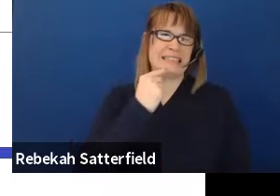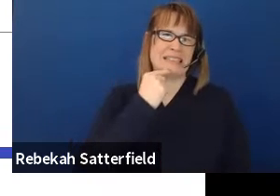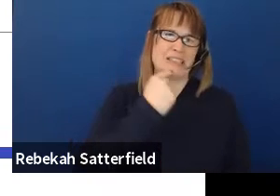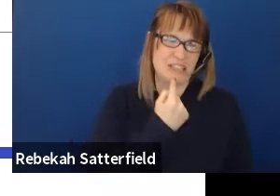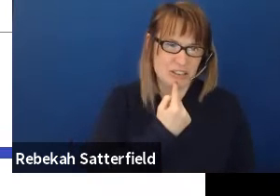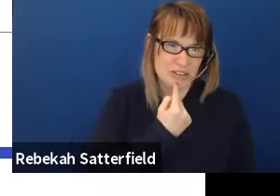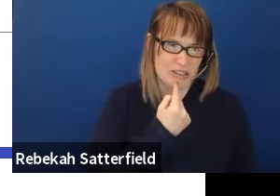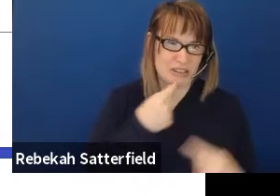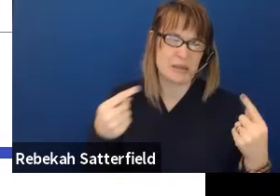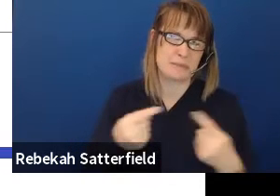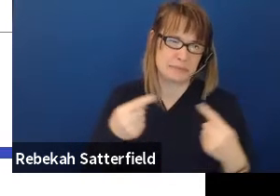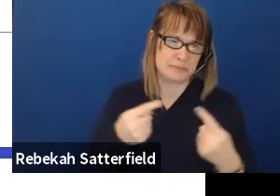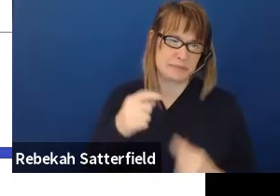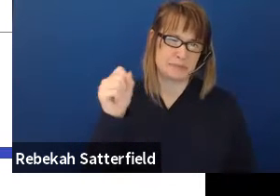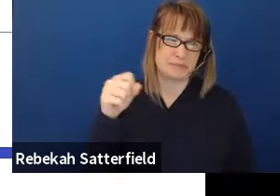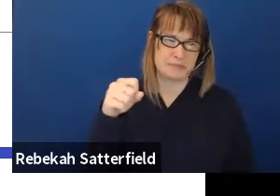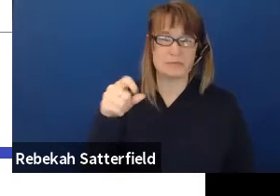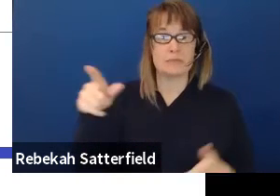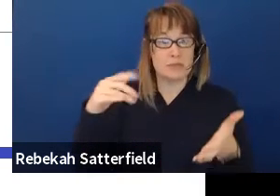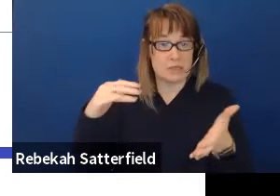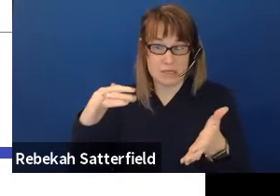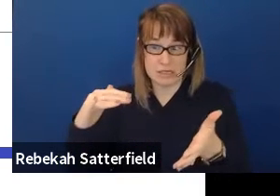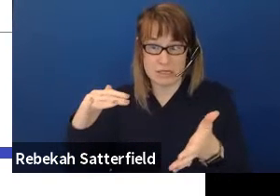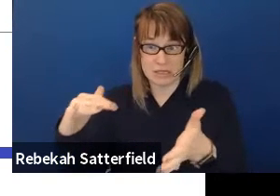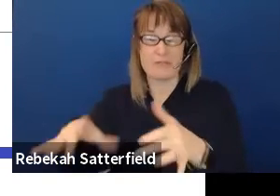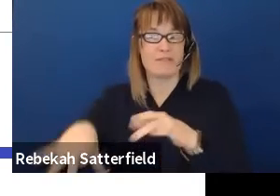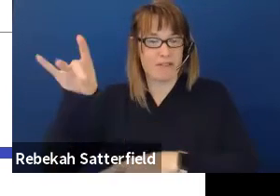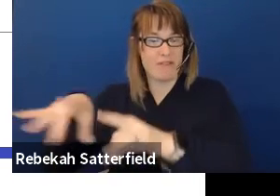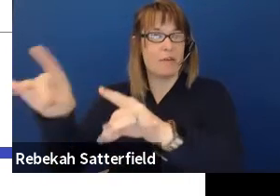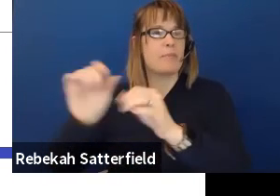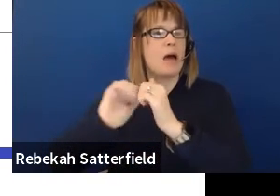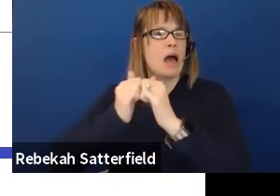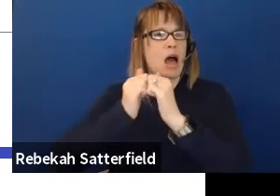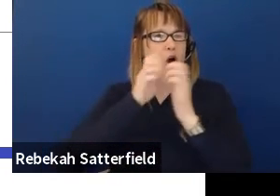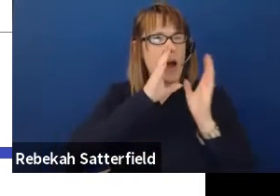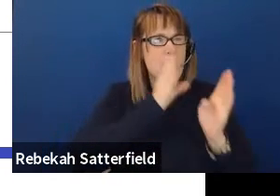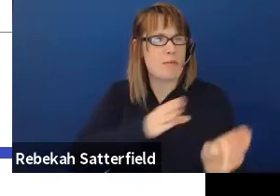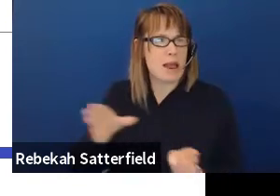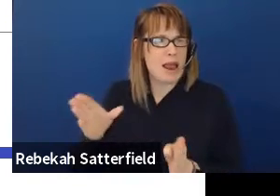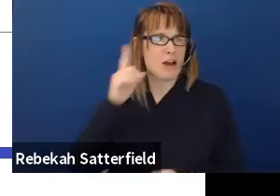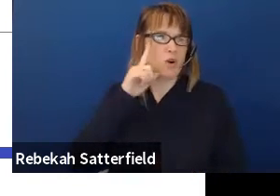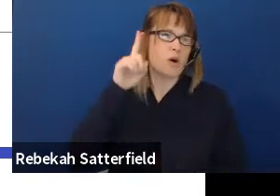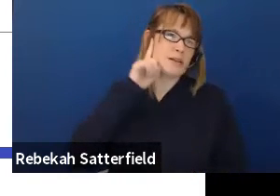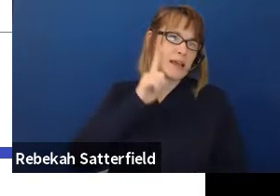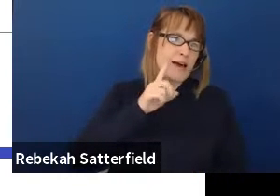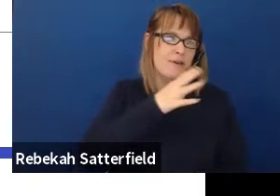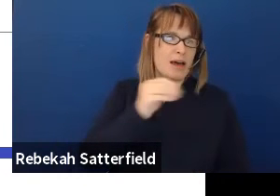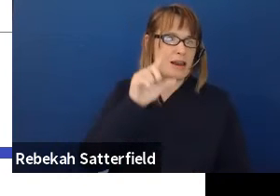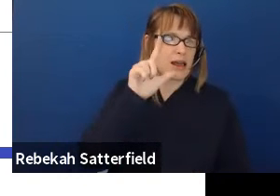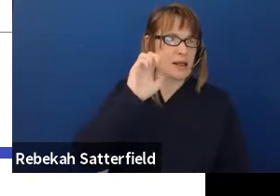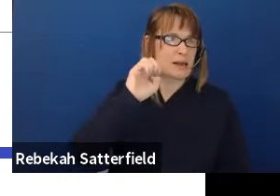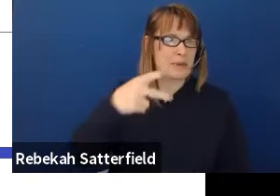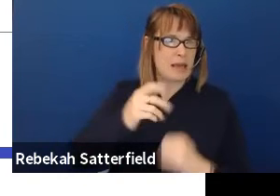The study concluded that providers can better prepare for encounters with deaf and LEP patients by